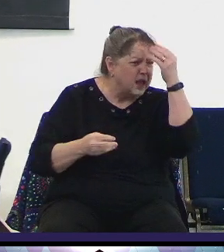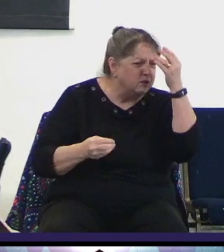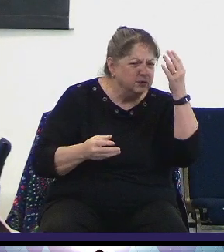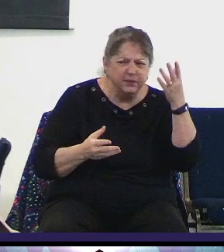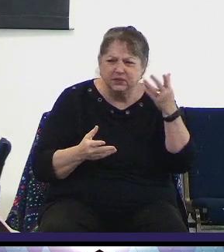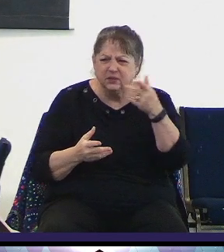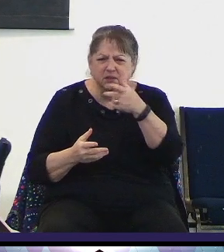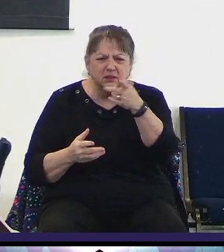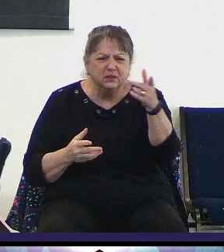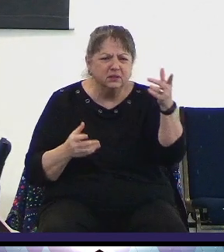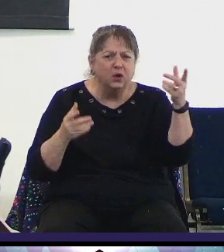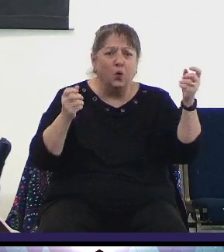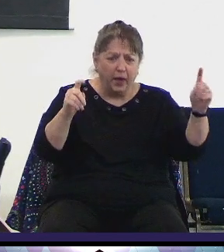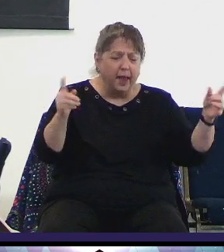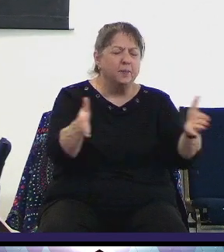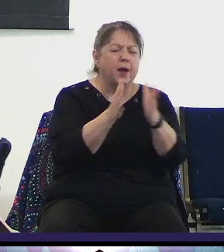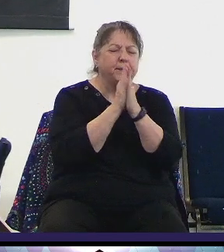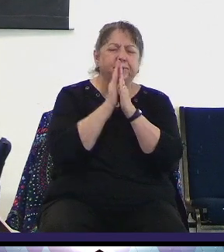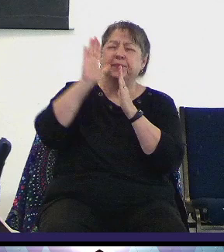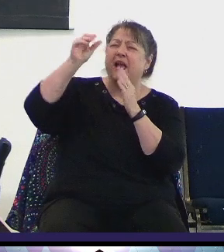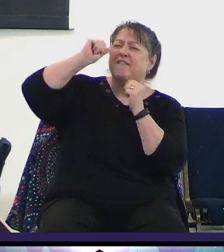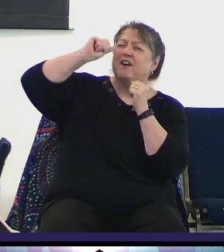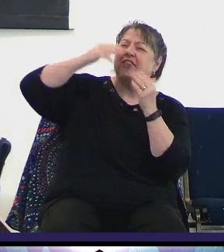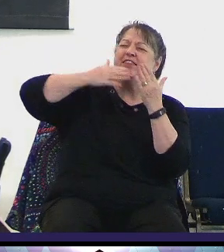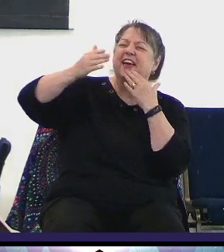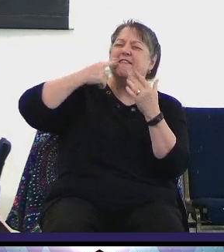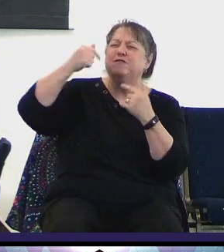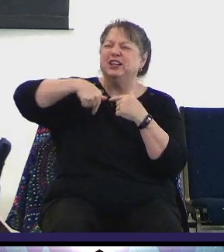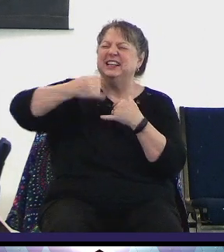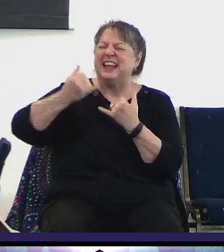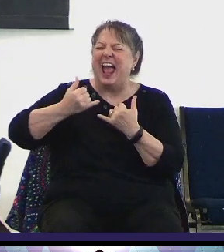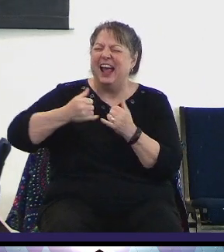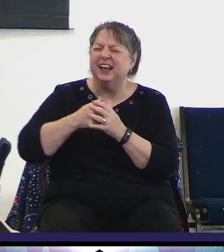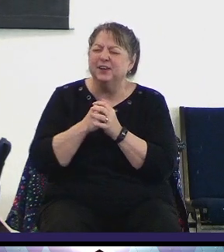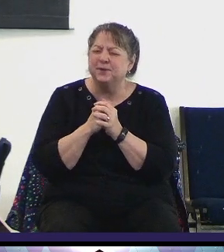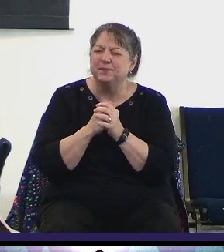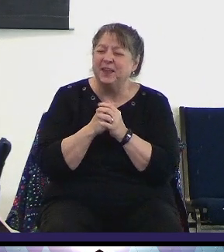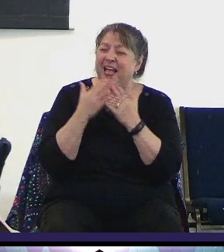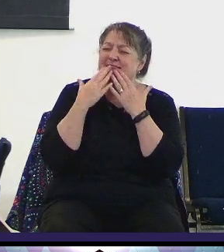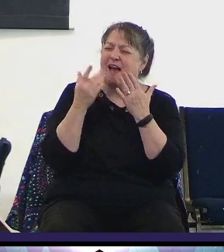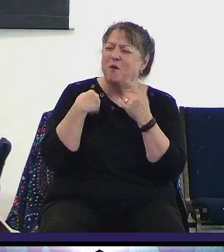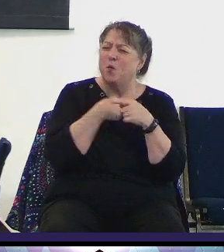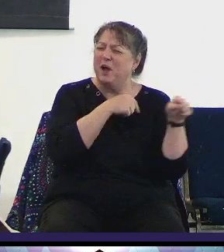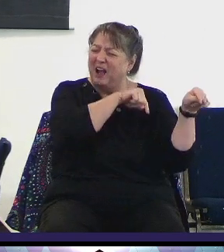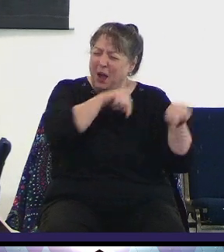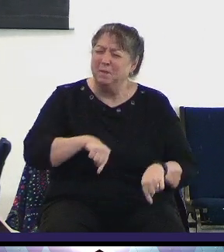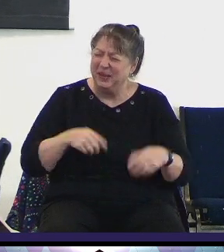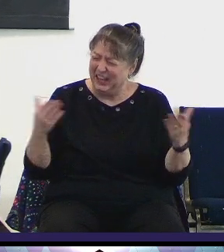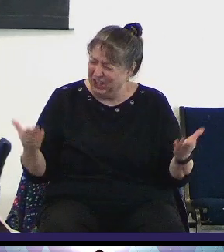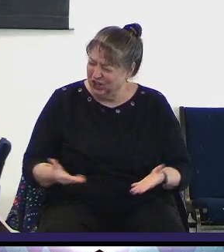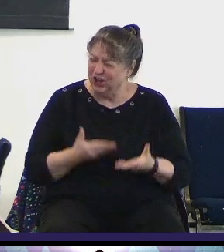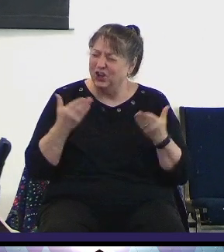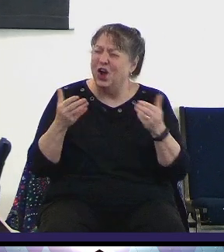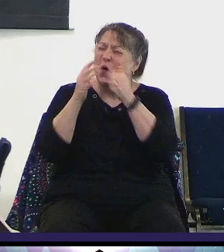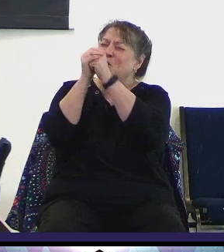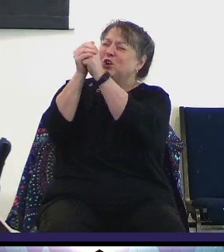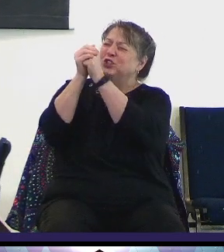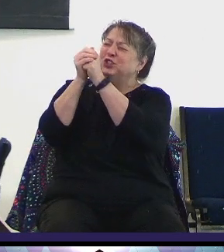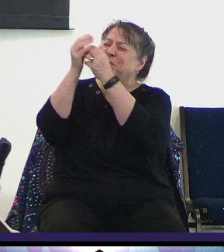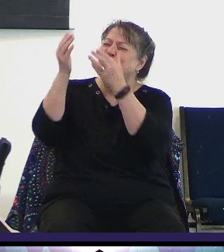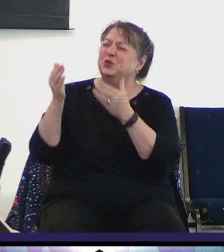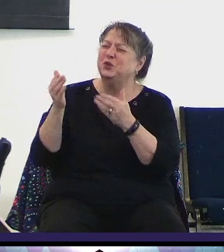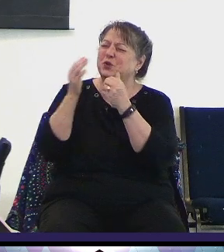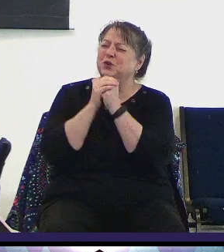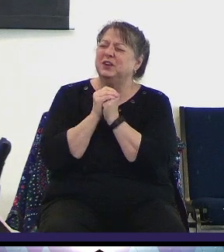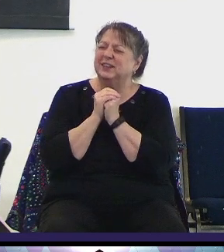All right, let's pray. Father, thank you for this day. Thank you that we could be here, that we can worship you. And